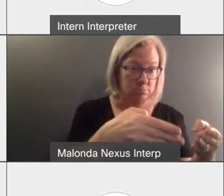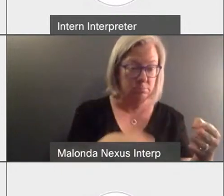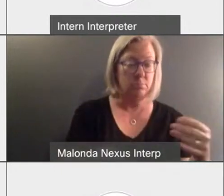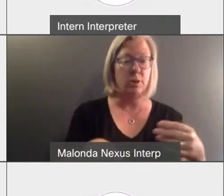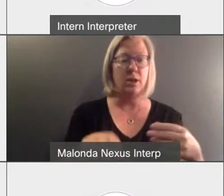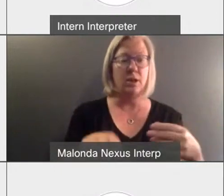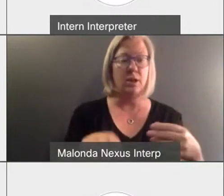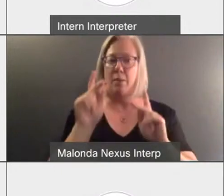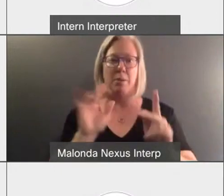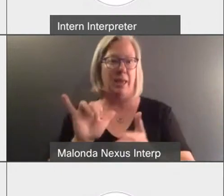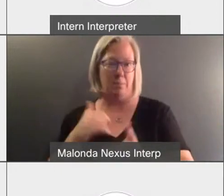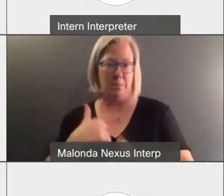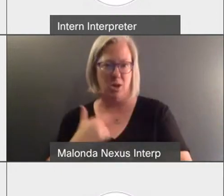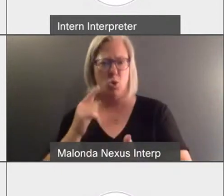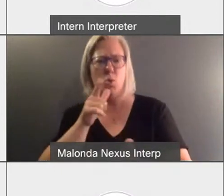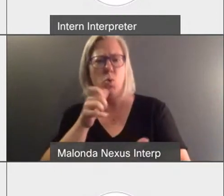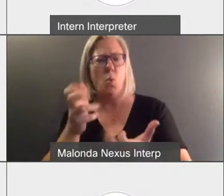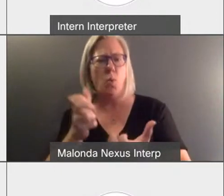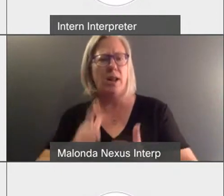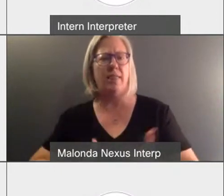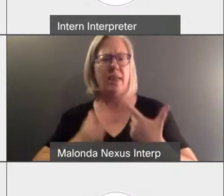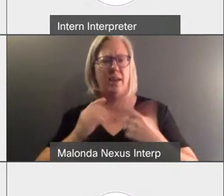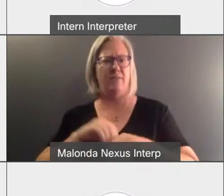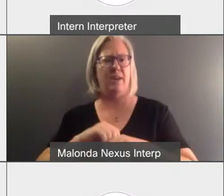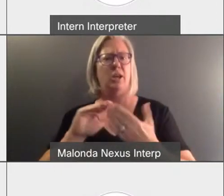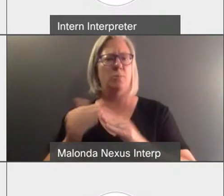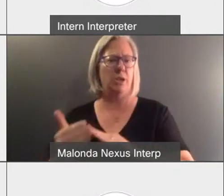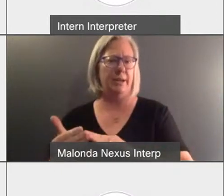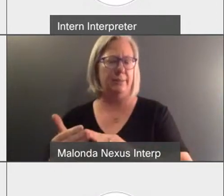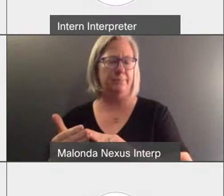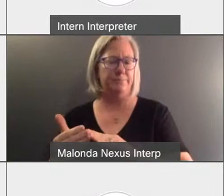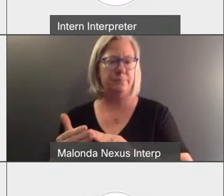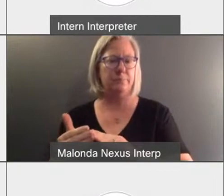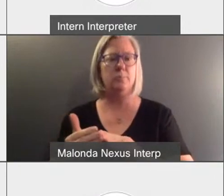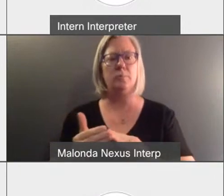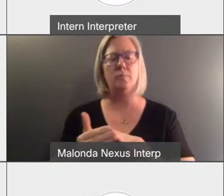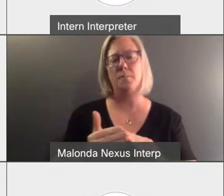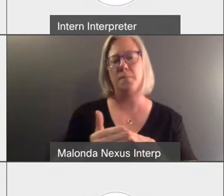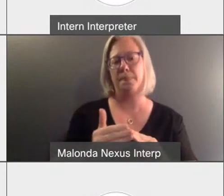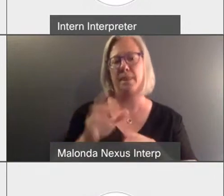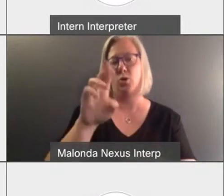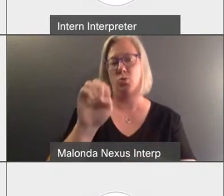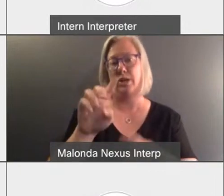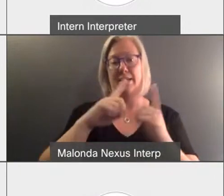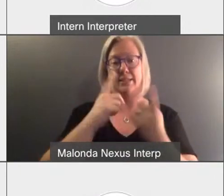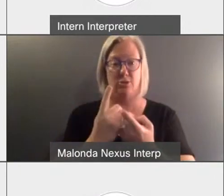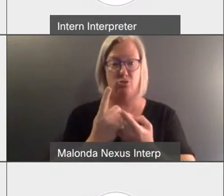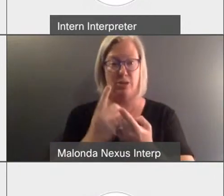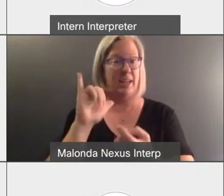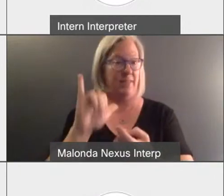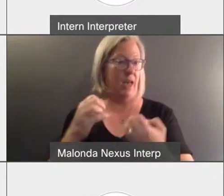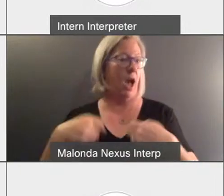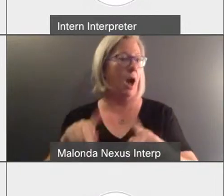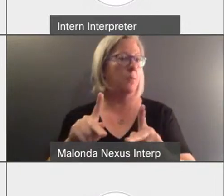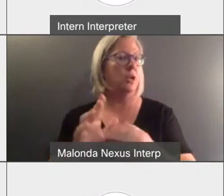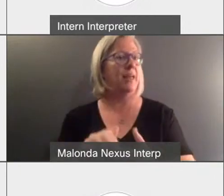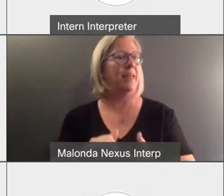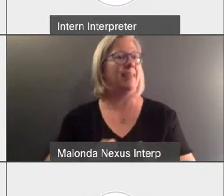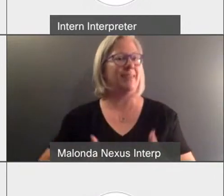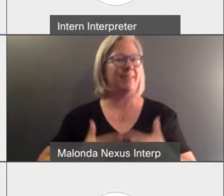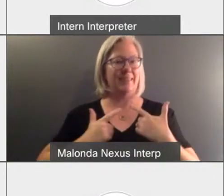people who just want to live in communities that can thrive. So redistricting, it's an opportunity to live our